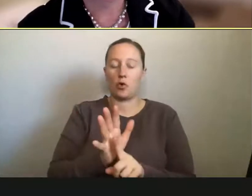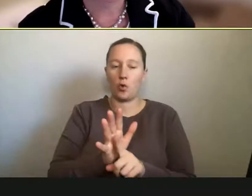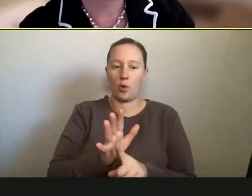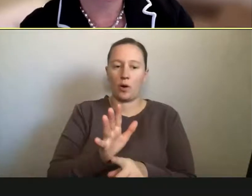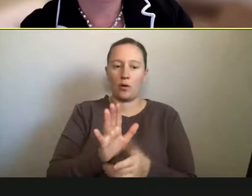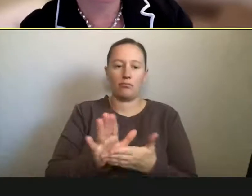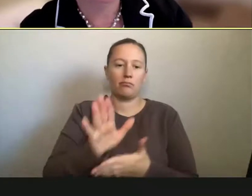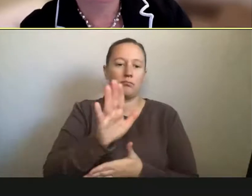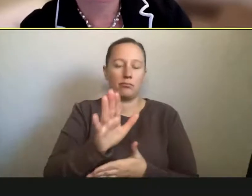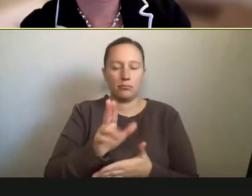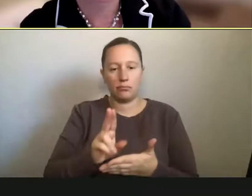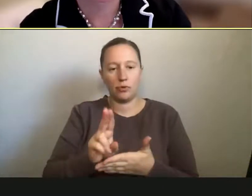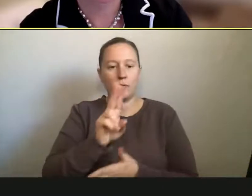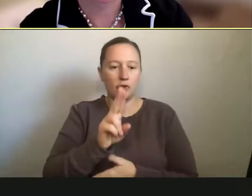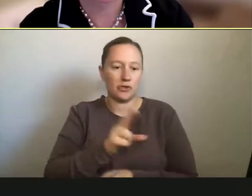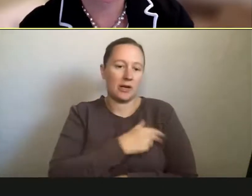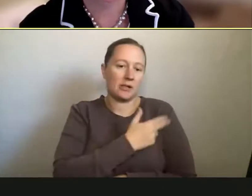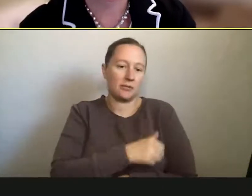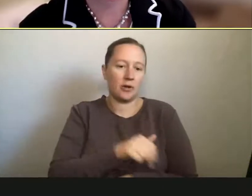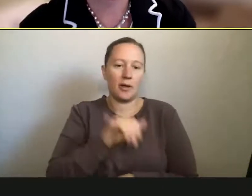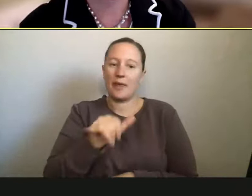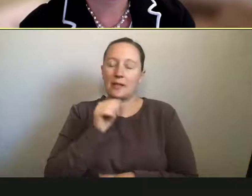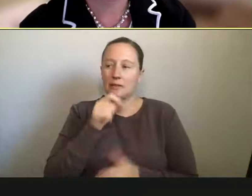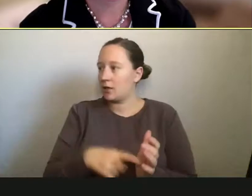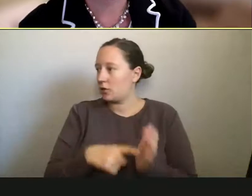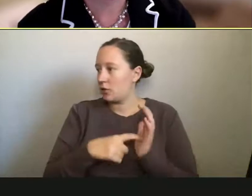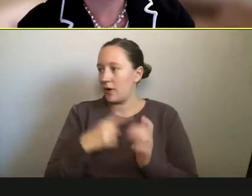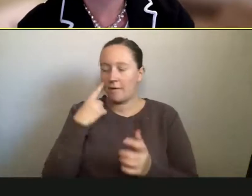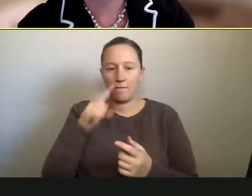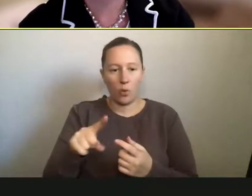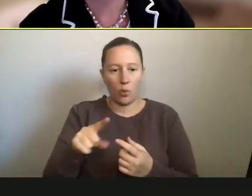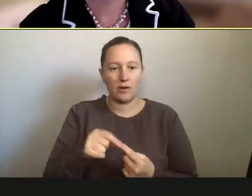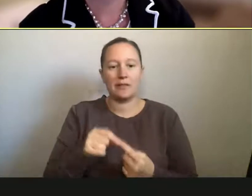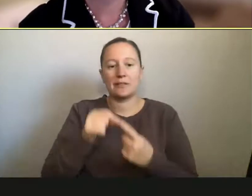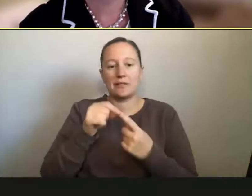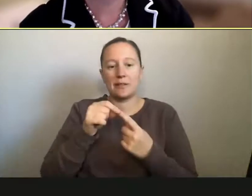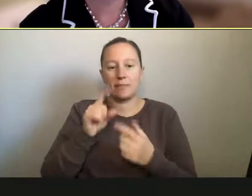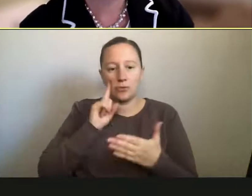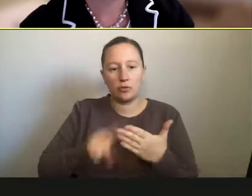not a requirement, though, for the exempt research.